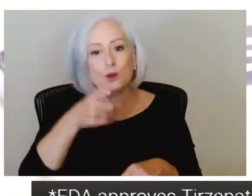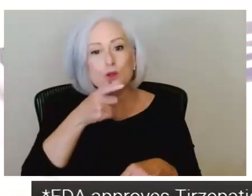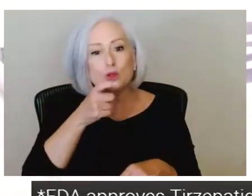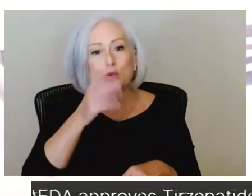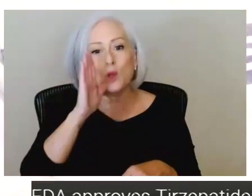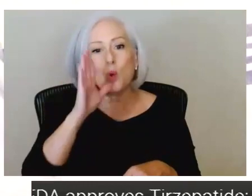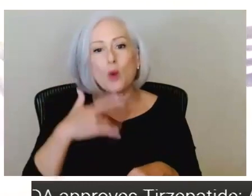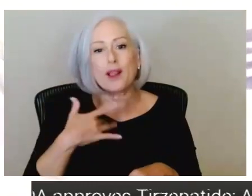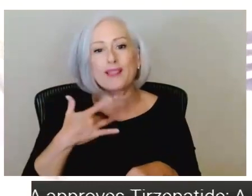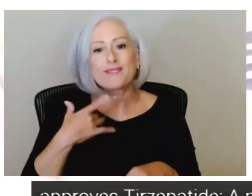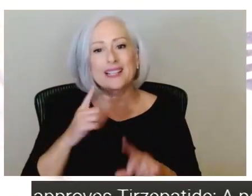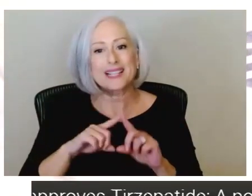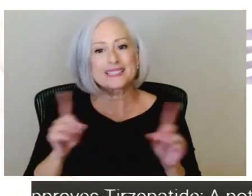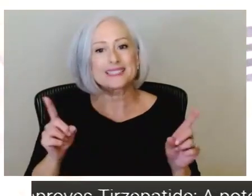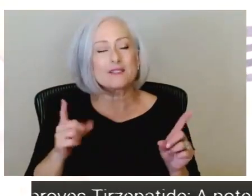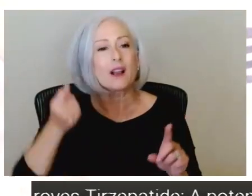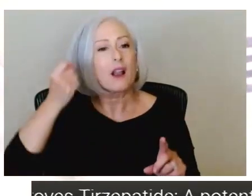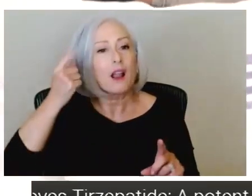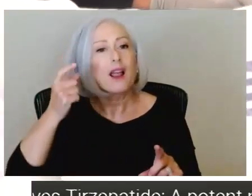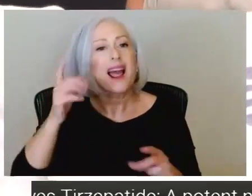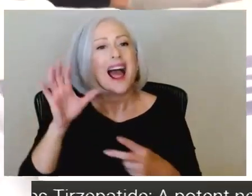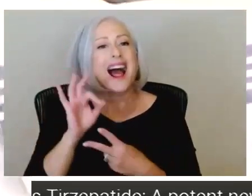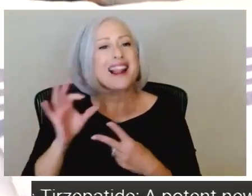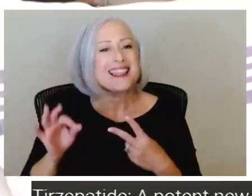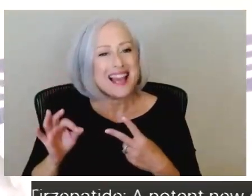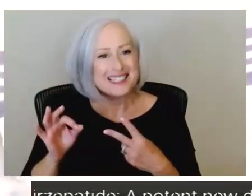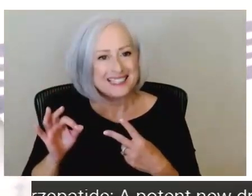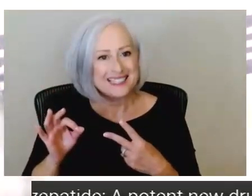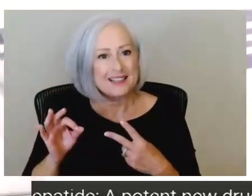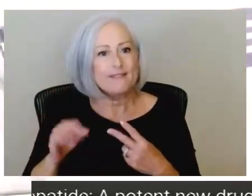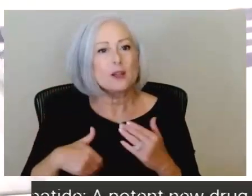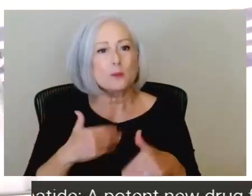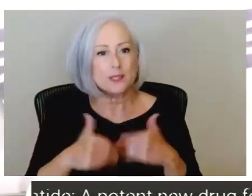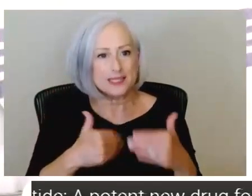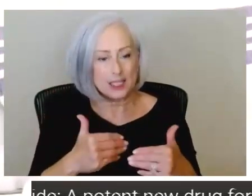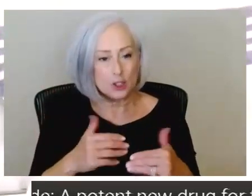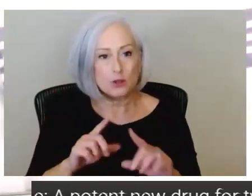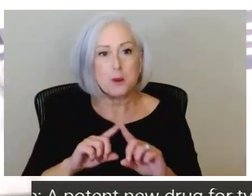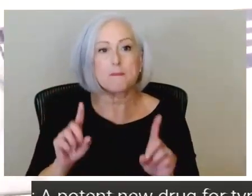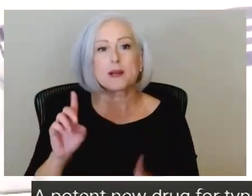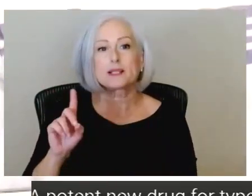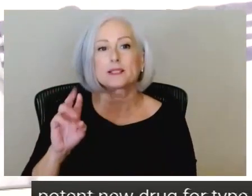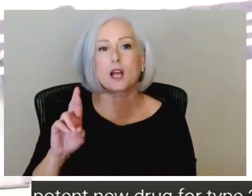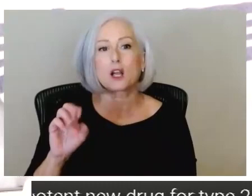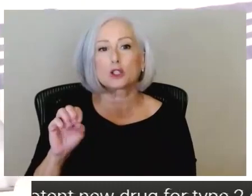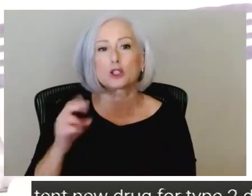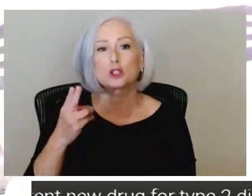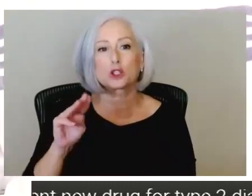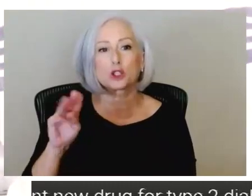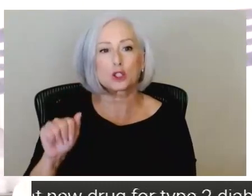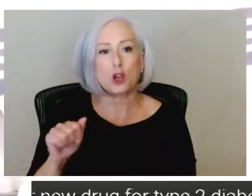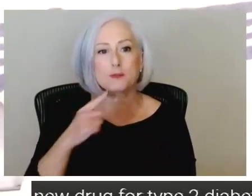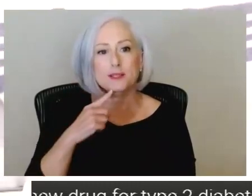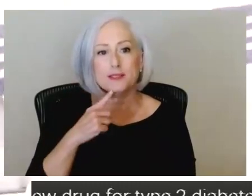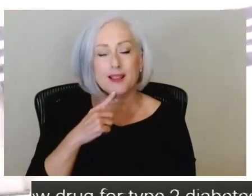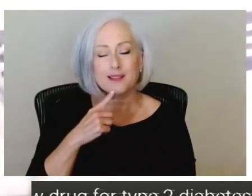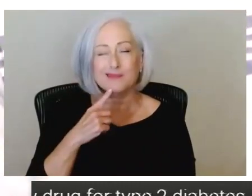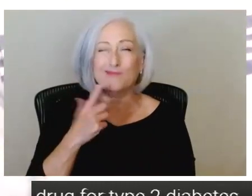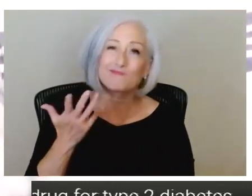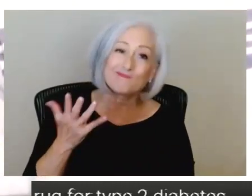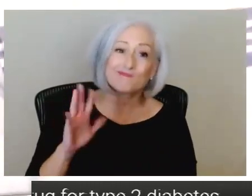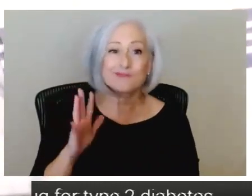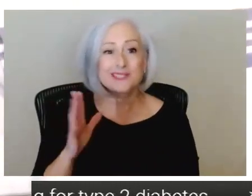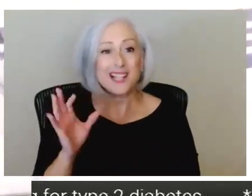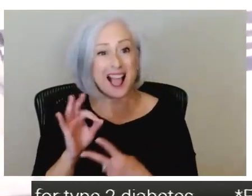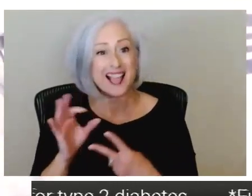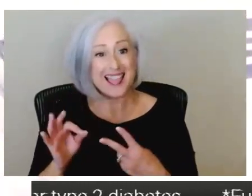difference. This is an elective procedure here, but Dr. Sharma says that it really, as far as elective surgeries goes, this will